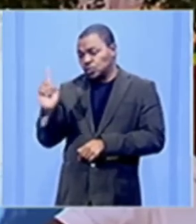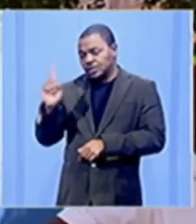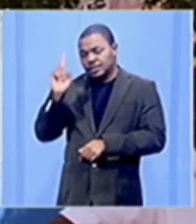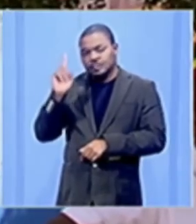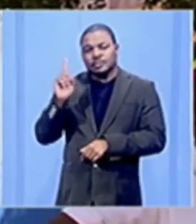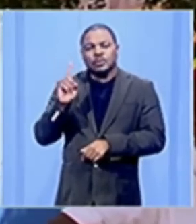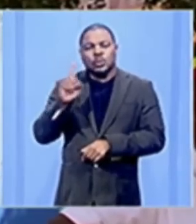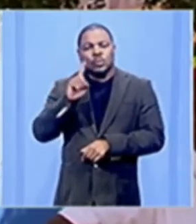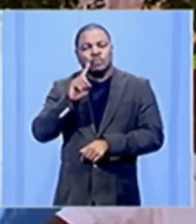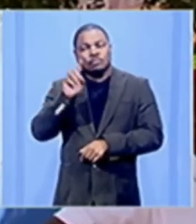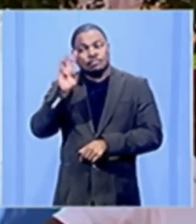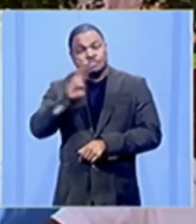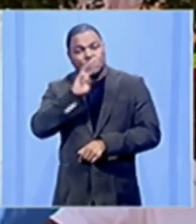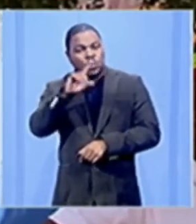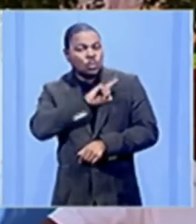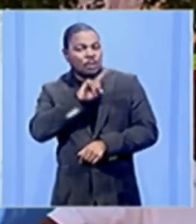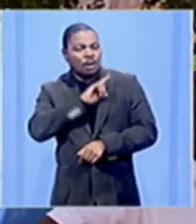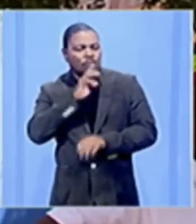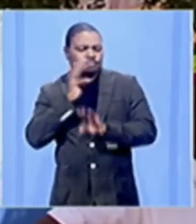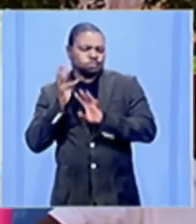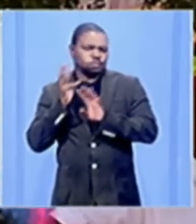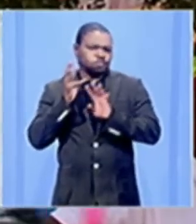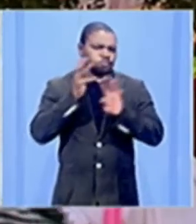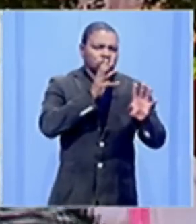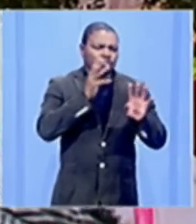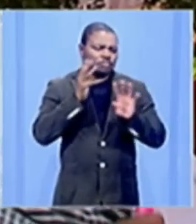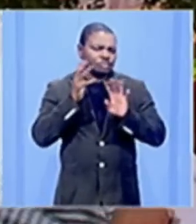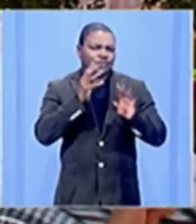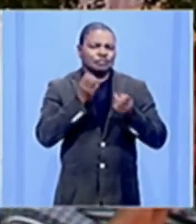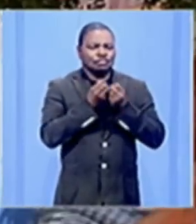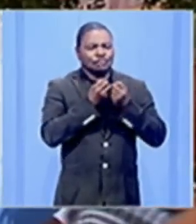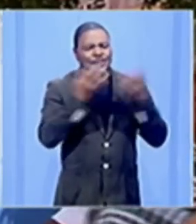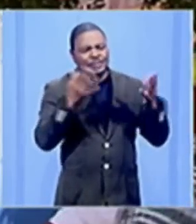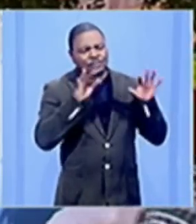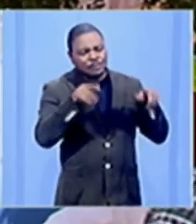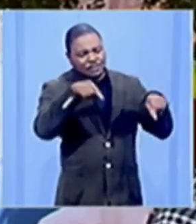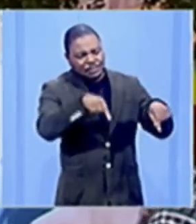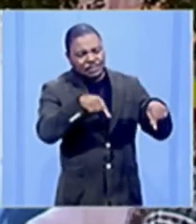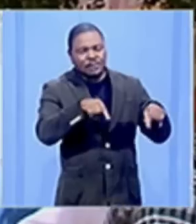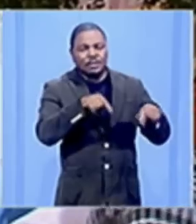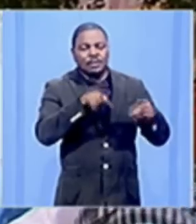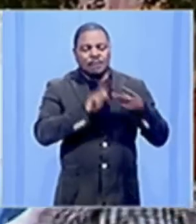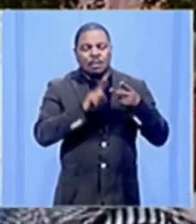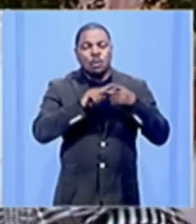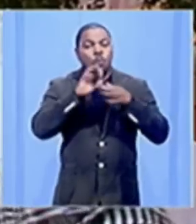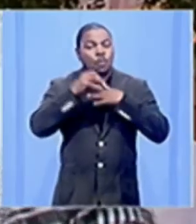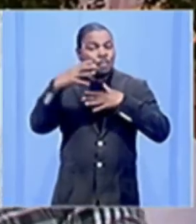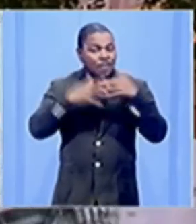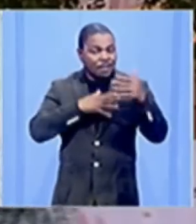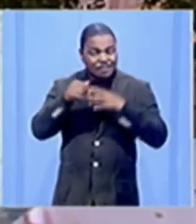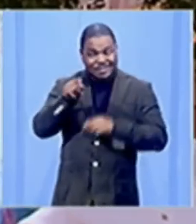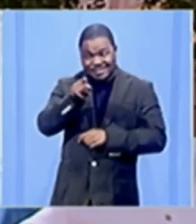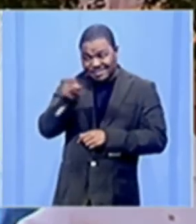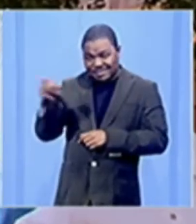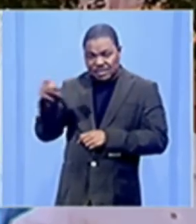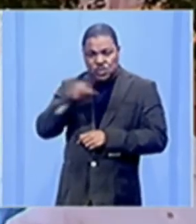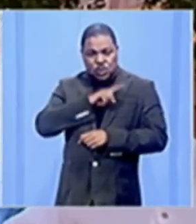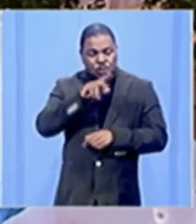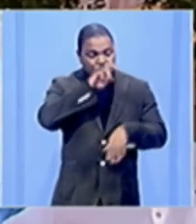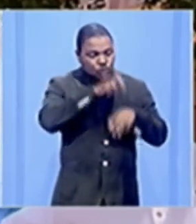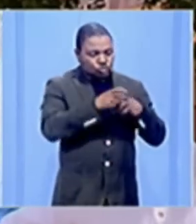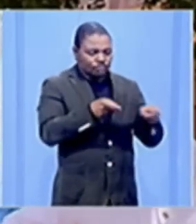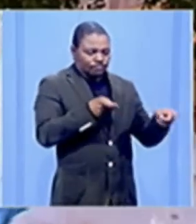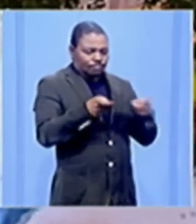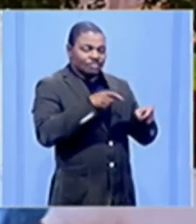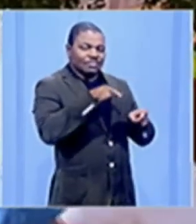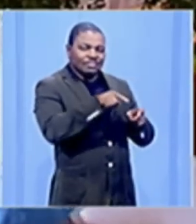the influx and the home affairs, so that they should know and regulate these spaza shops